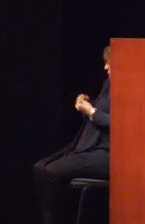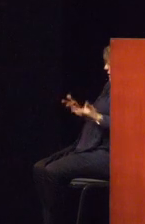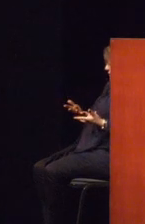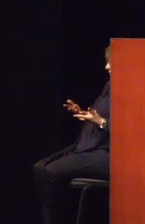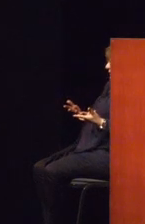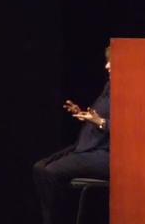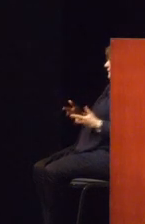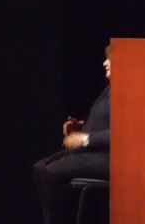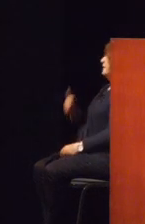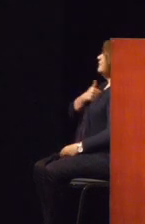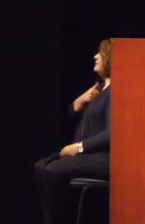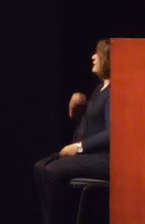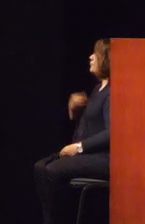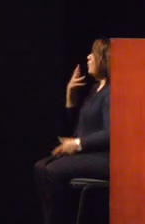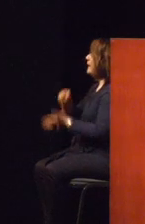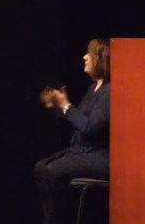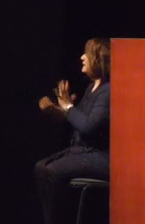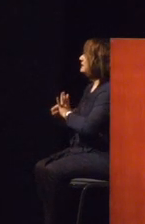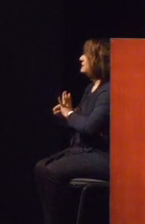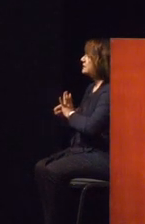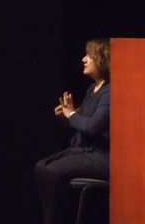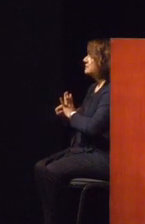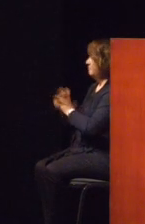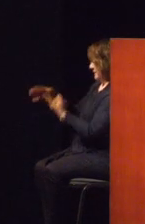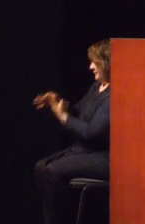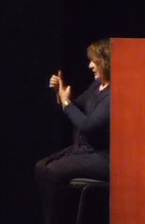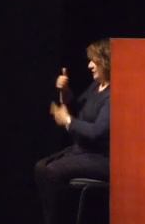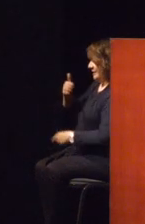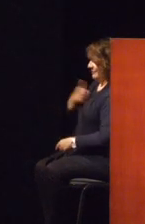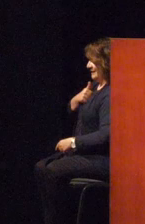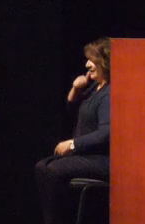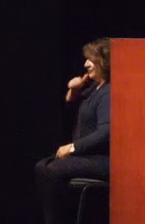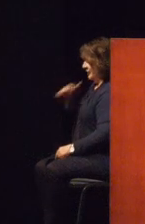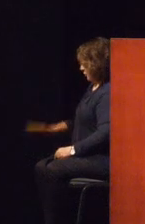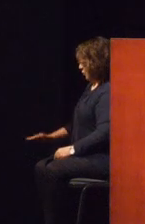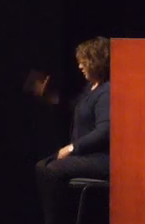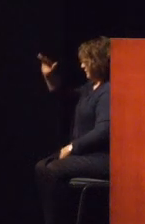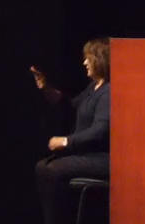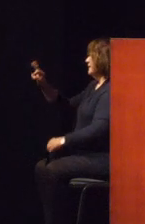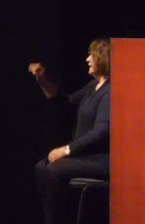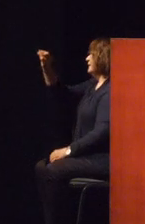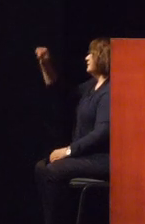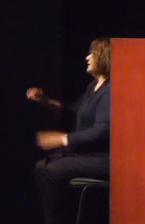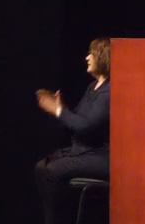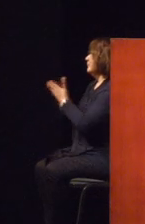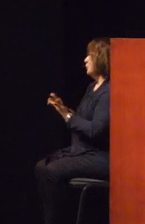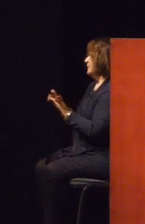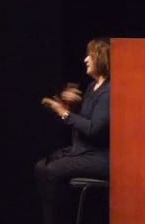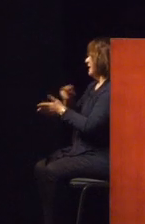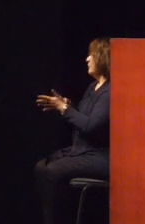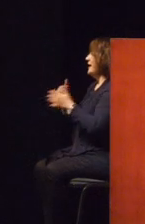being white has meant that, especially when I was growing up, 90% of the books that I read had white